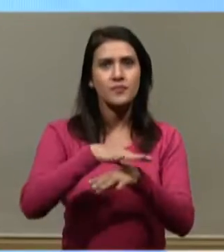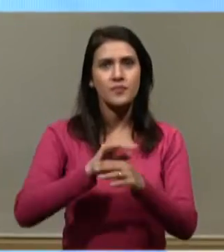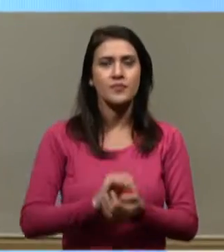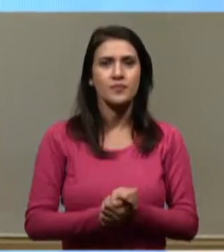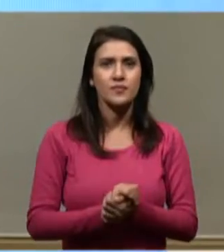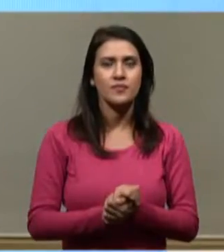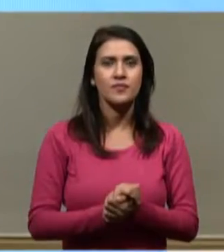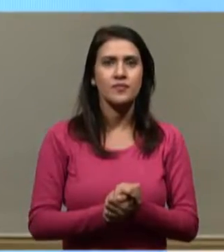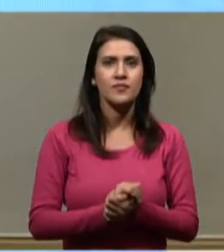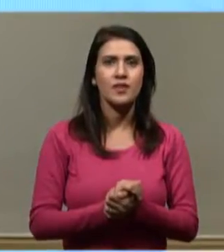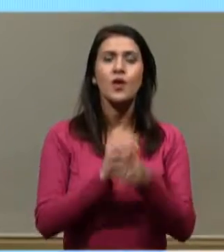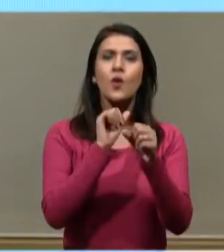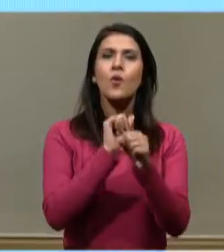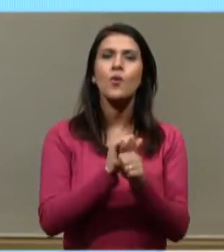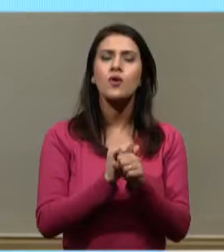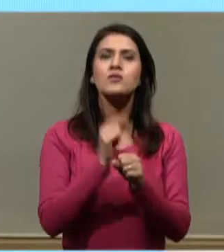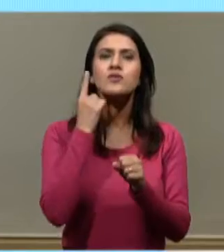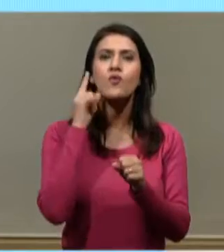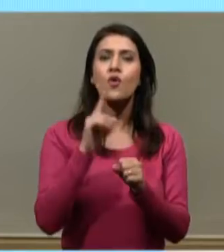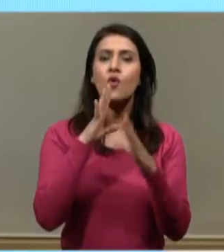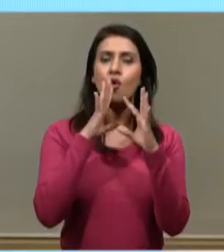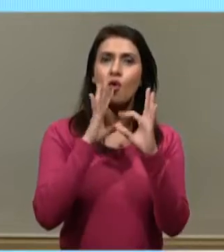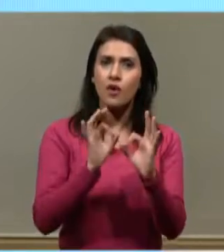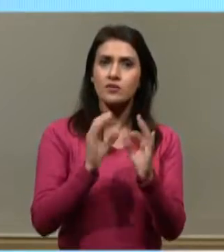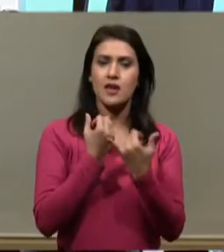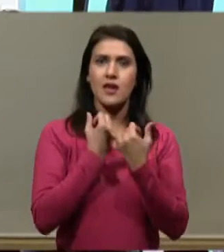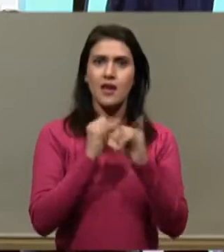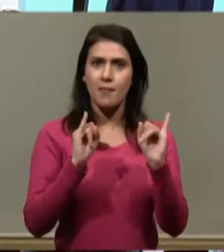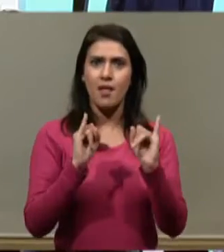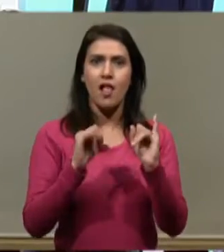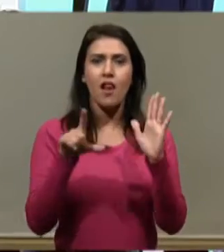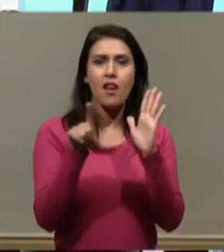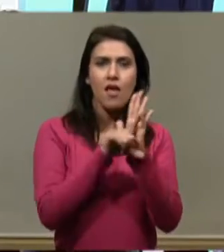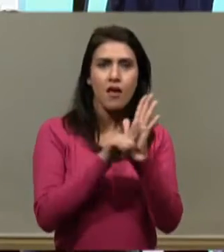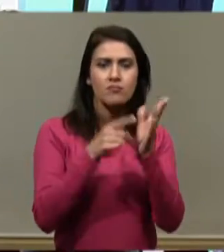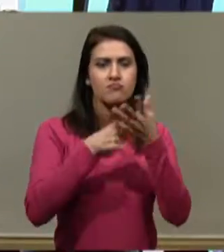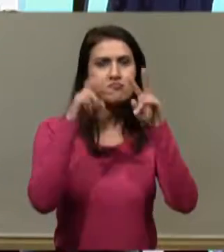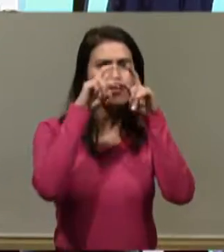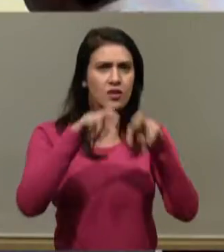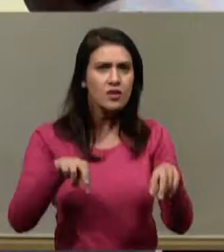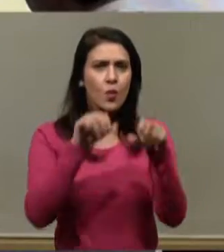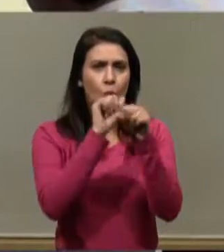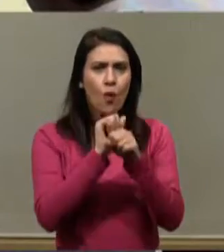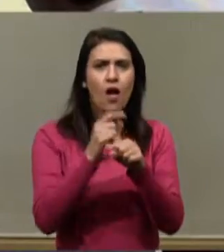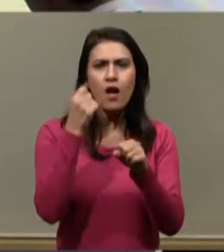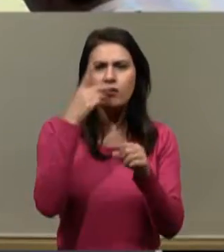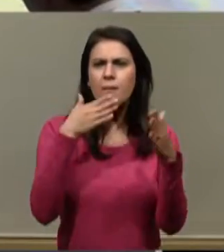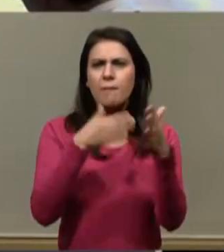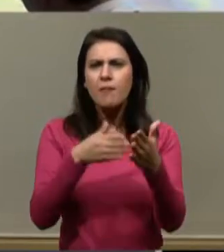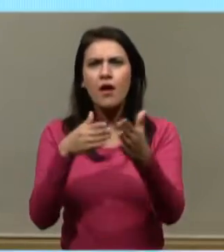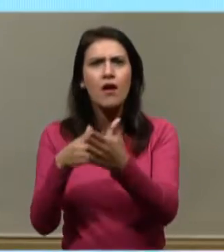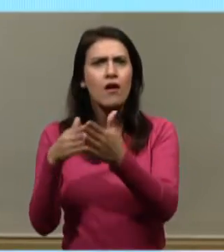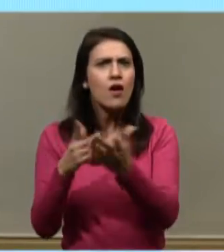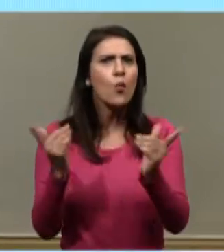work is about original independent legal research to understand the barriers in our